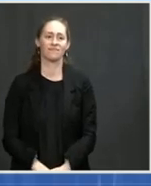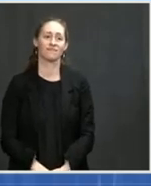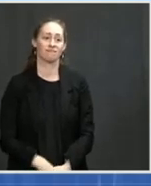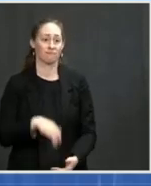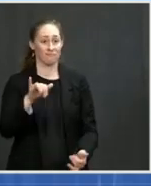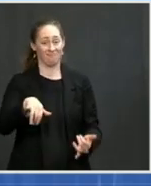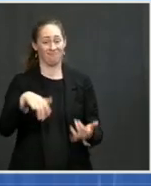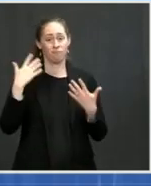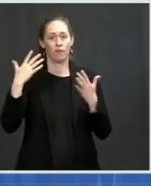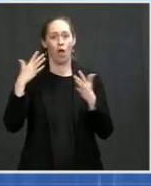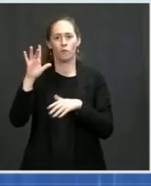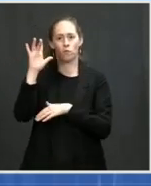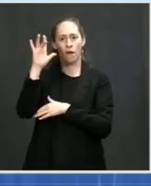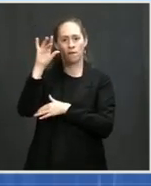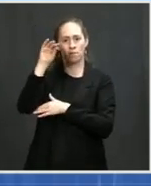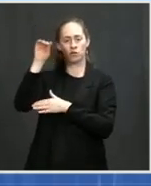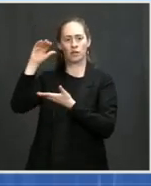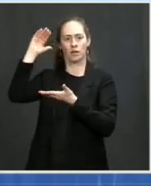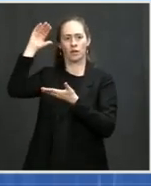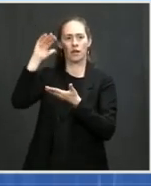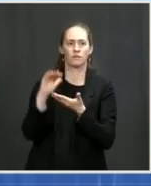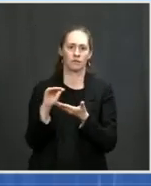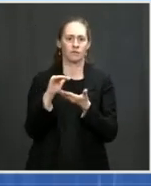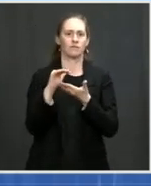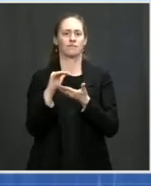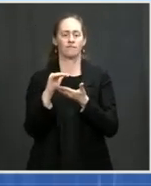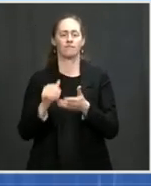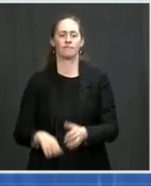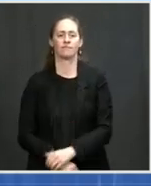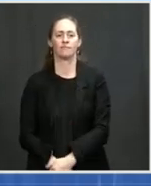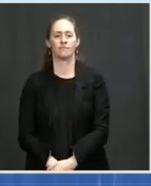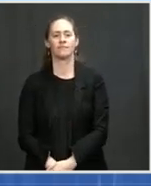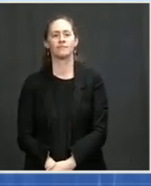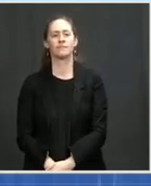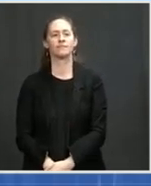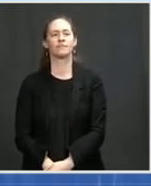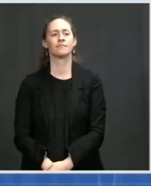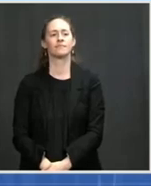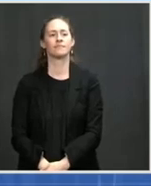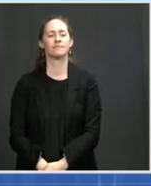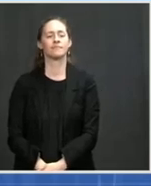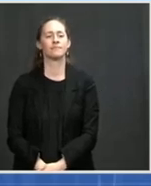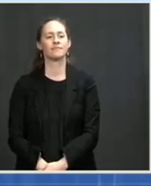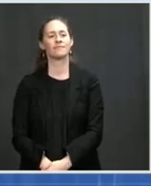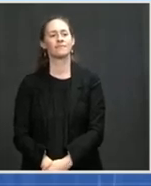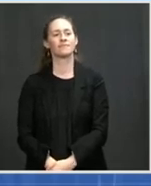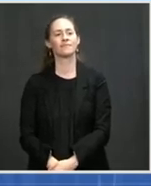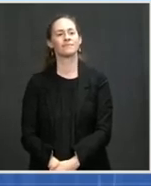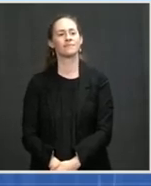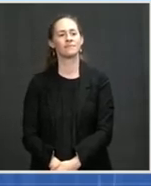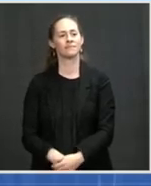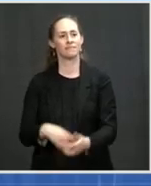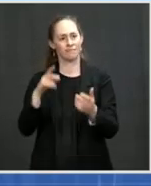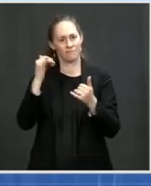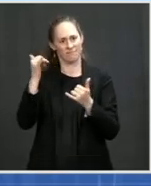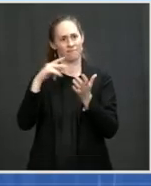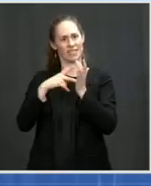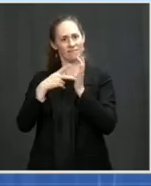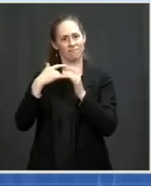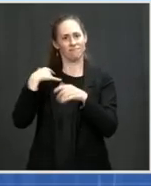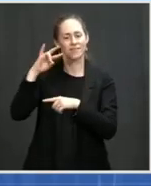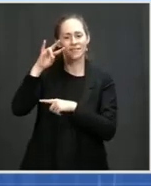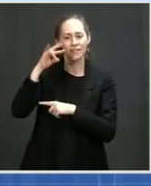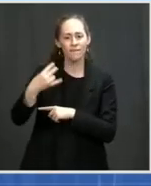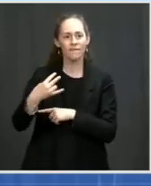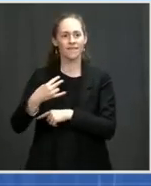from the prior seven-day average and reflects seven consecutive days with our seven-day average below